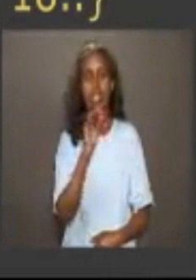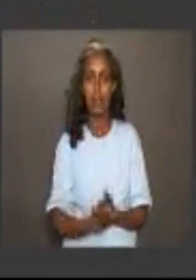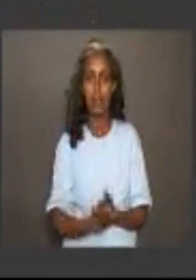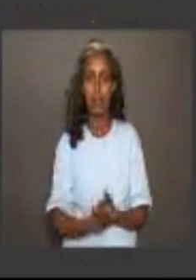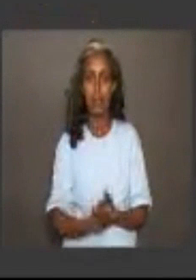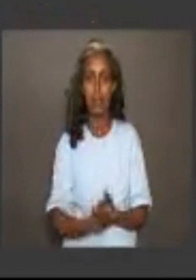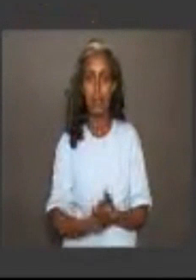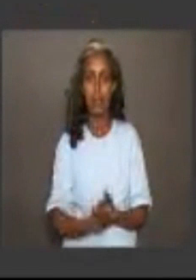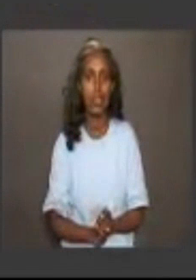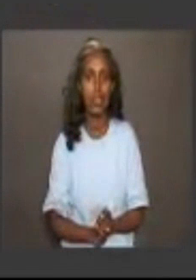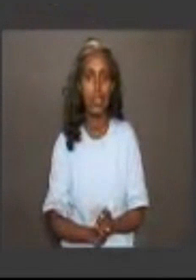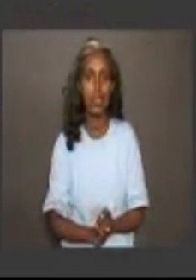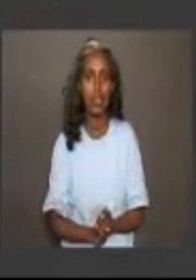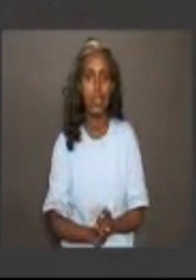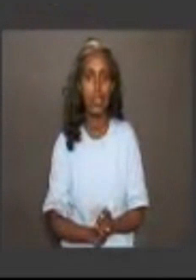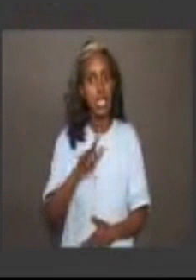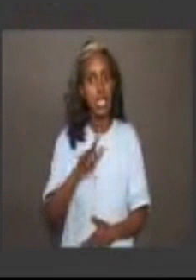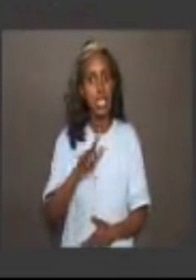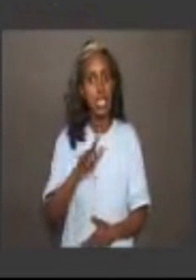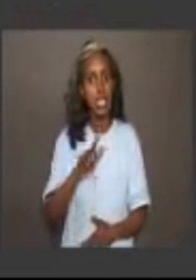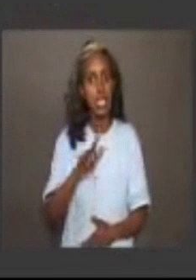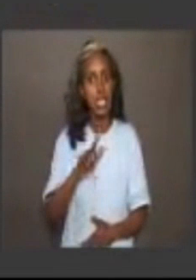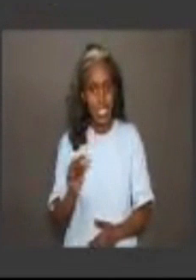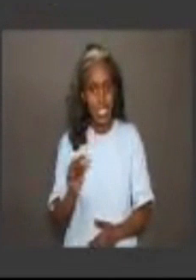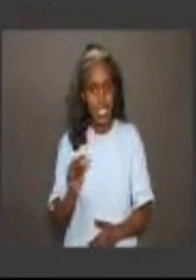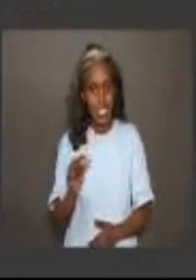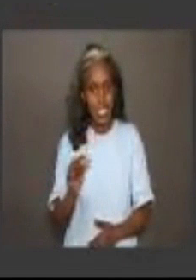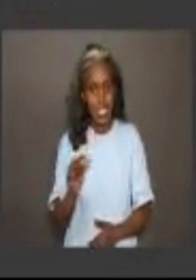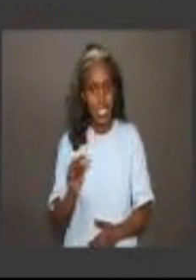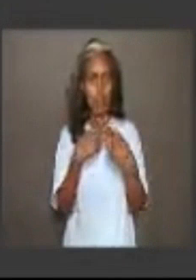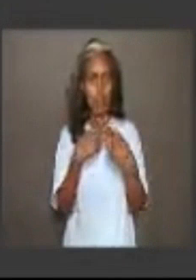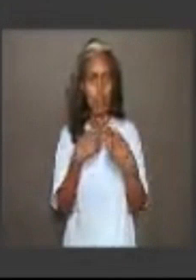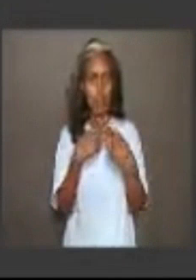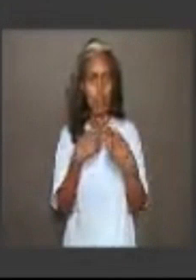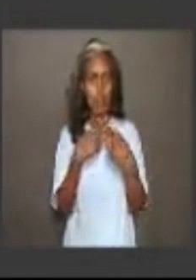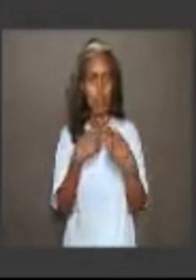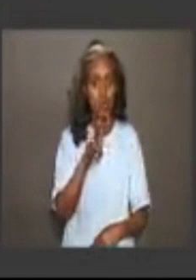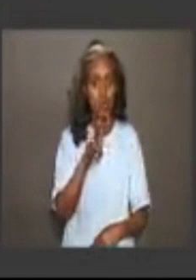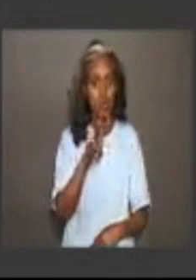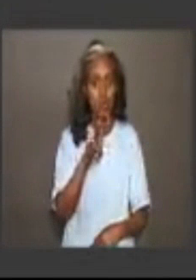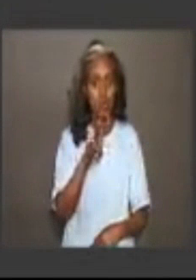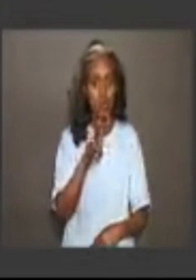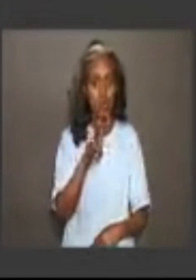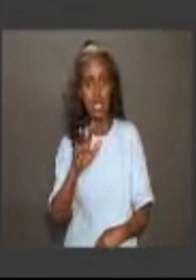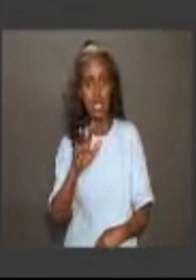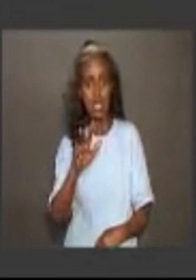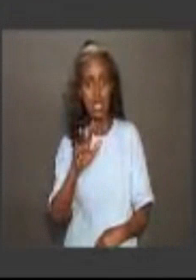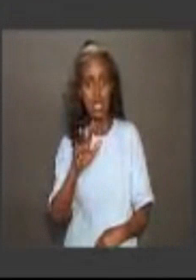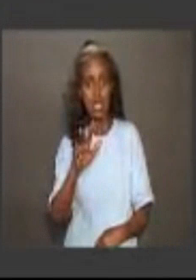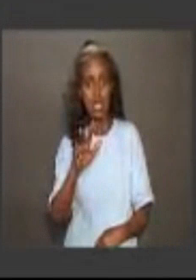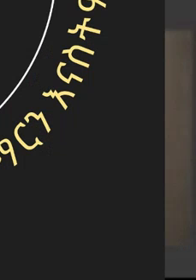The least common multiple of 2 and 3 is 6.